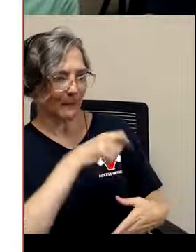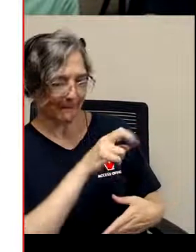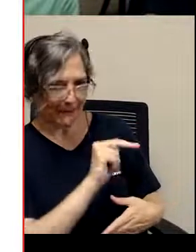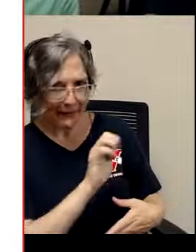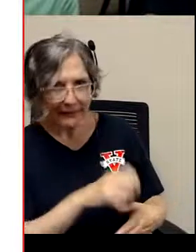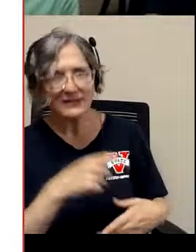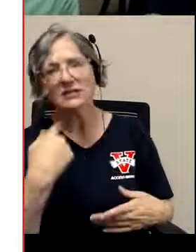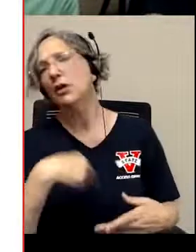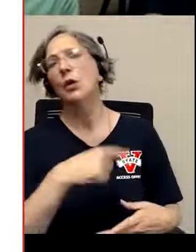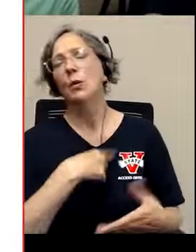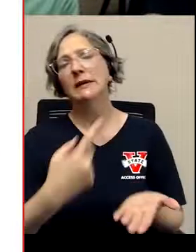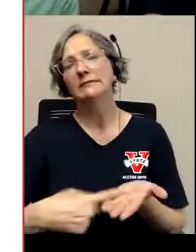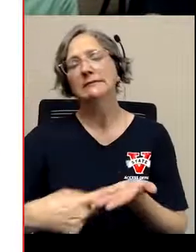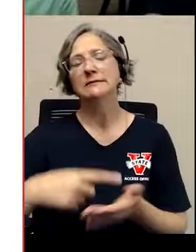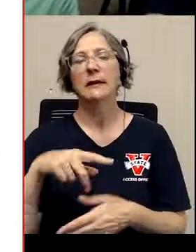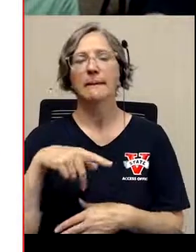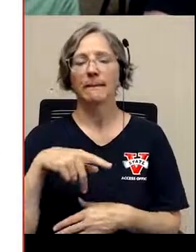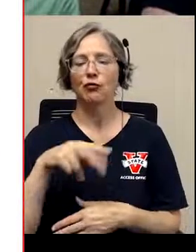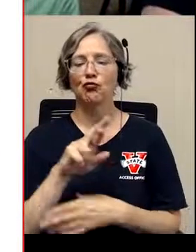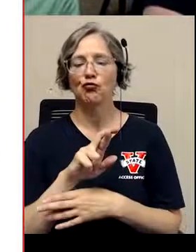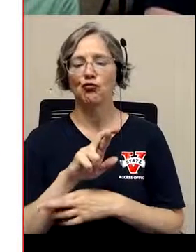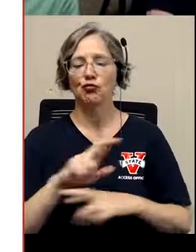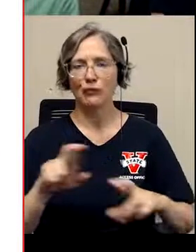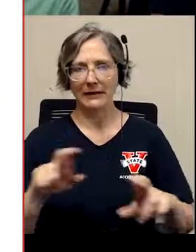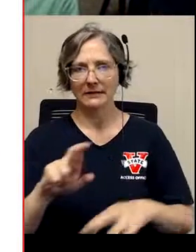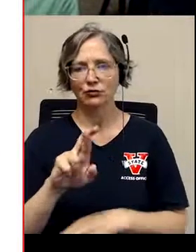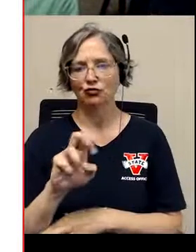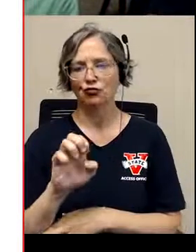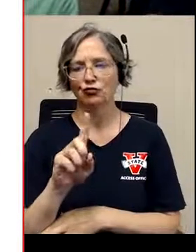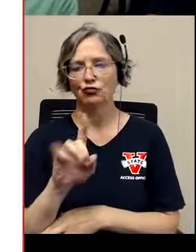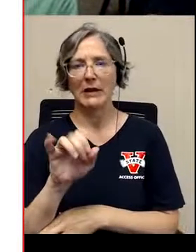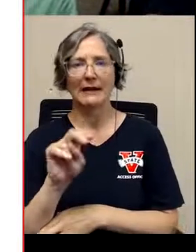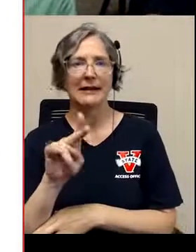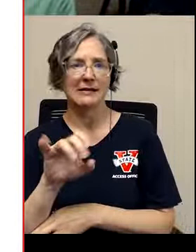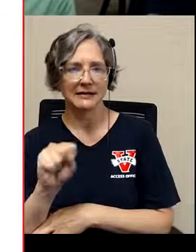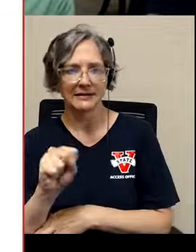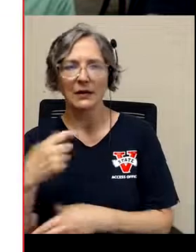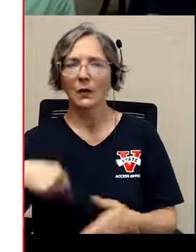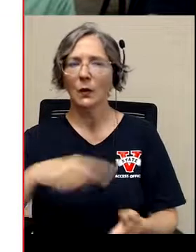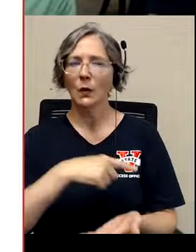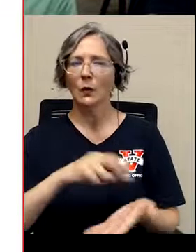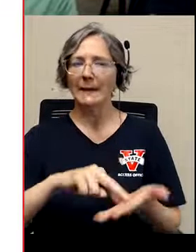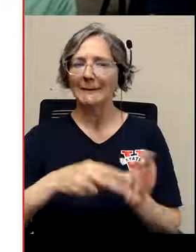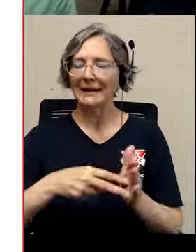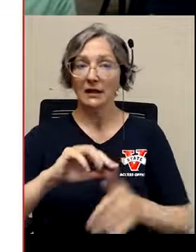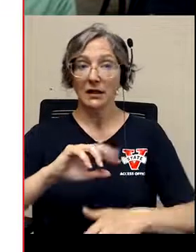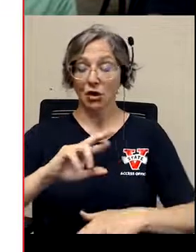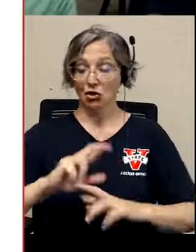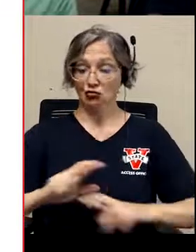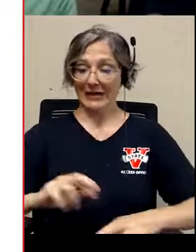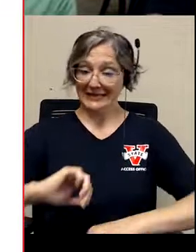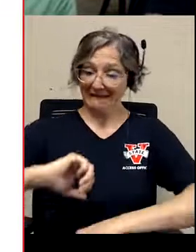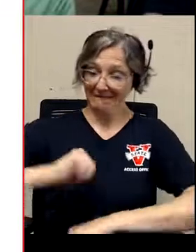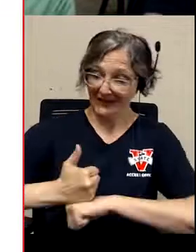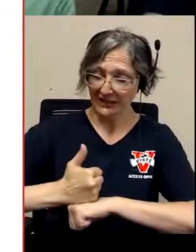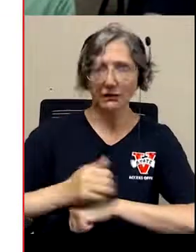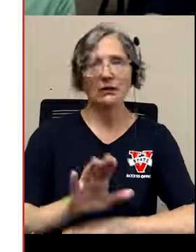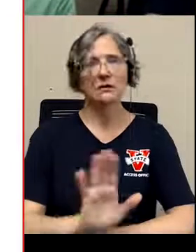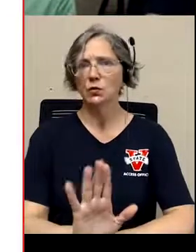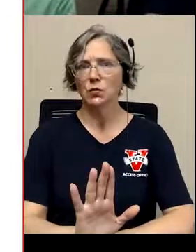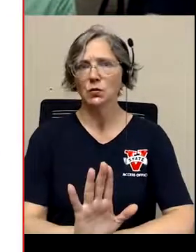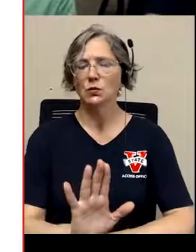at readiness, one of the most important things that we talk about is that readiness is not a fixed factor. Dr. Payne kind of talked about